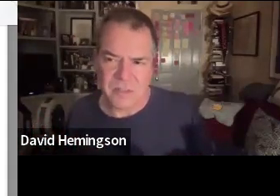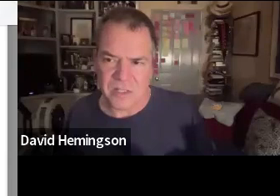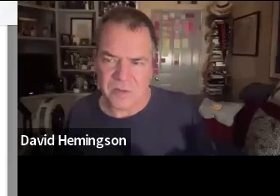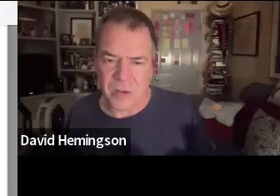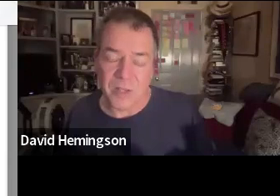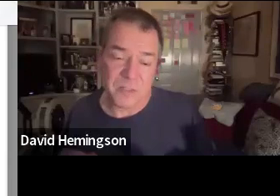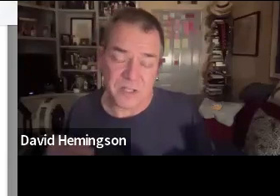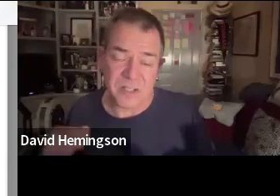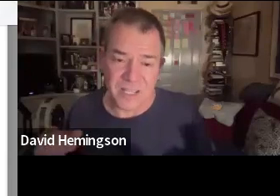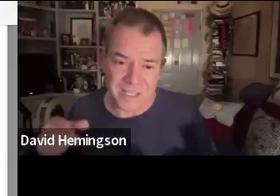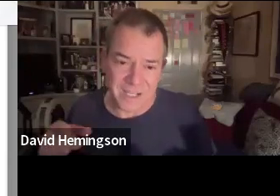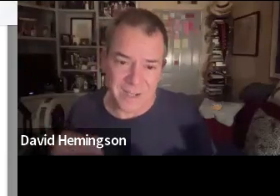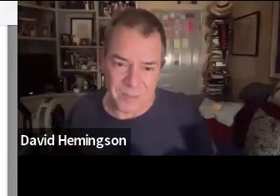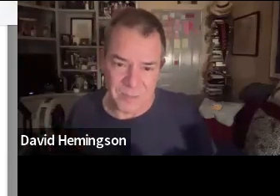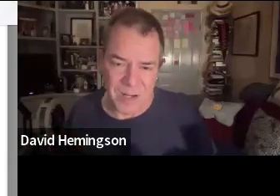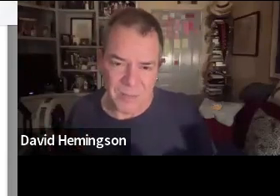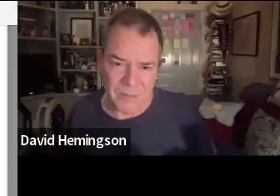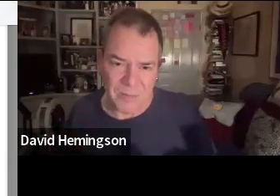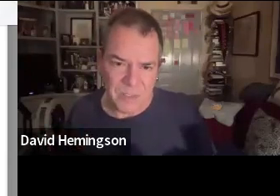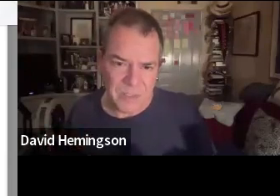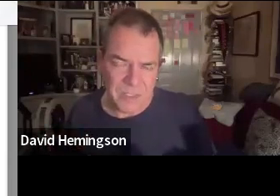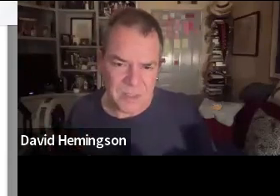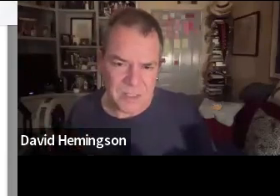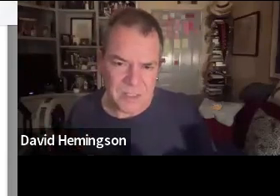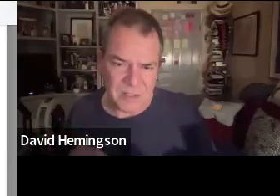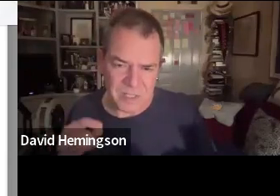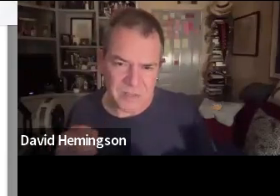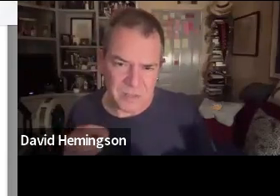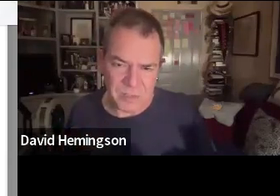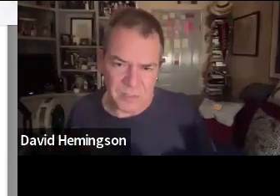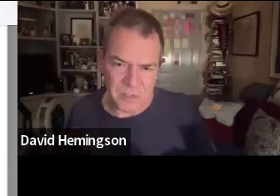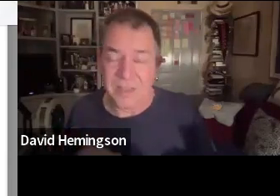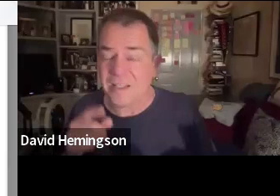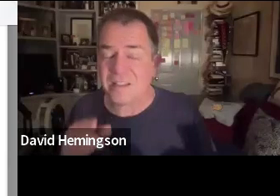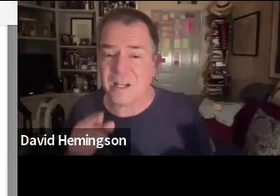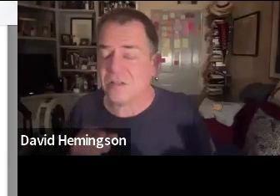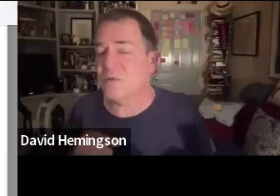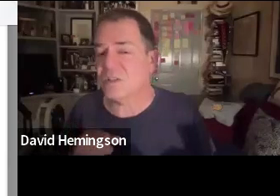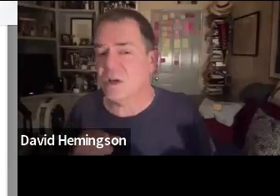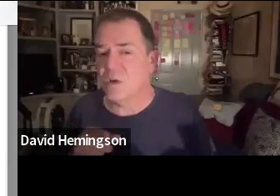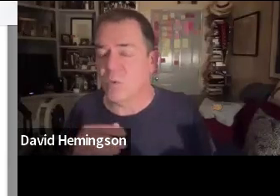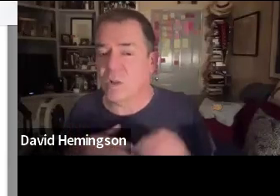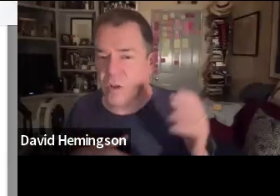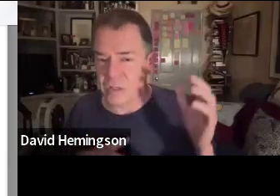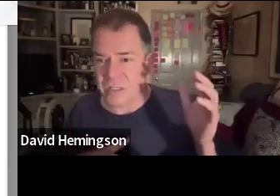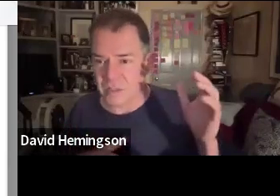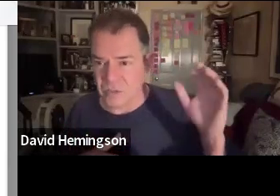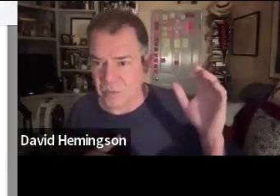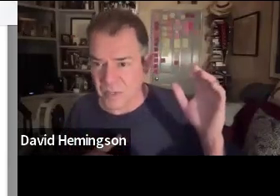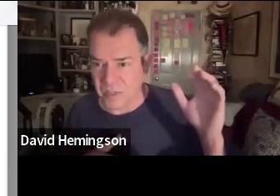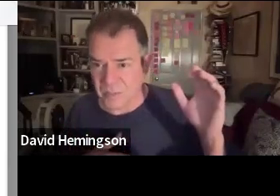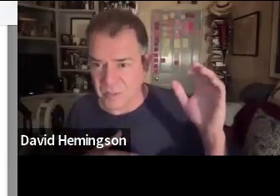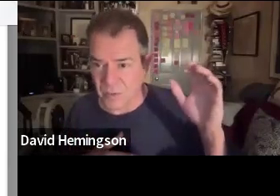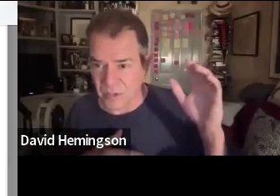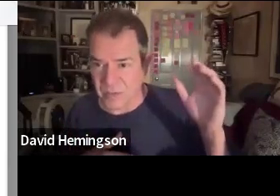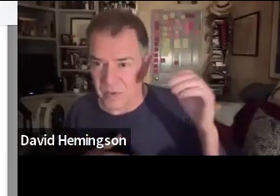it gives us a chance for comedy. There was actually a line that got cut from the bottom of either it's this scene or the next Newlywed Game scene. I think this scene actually was one long scene, or two